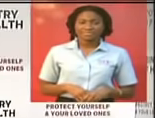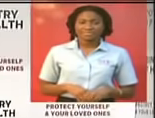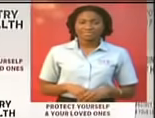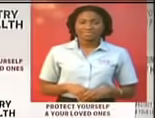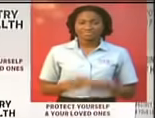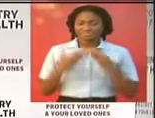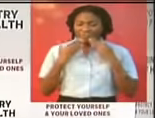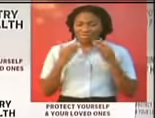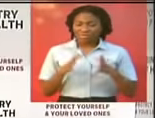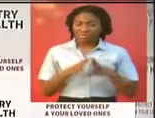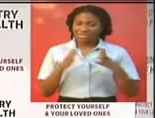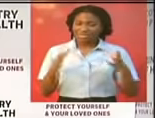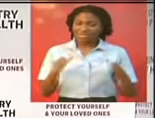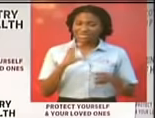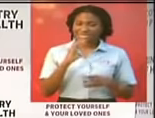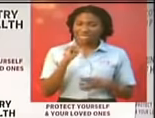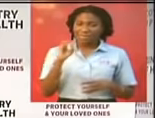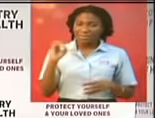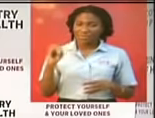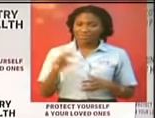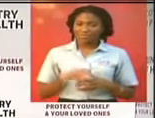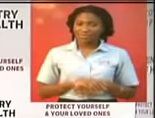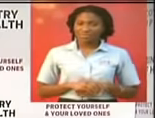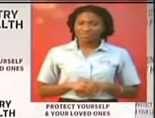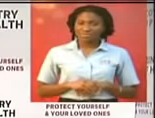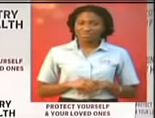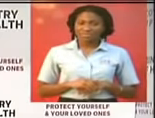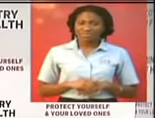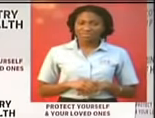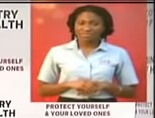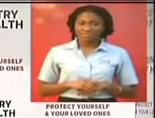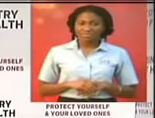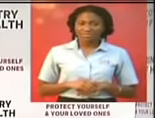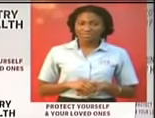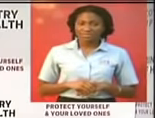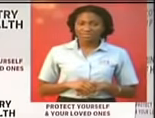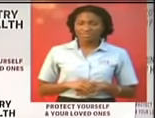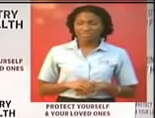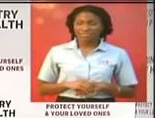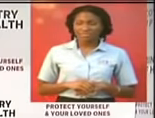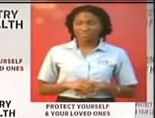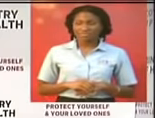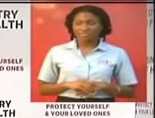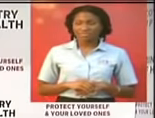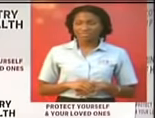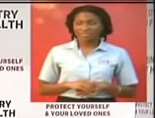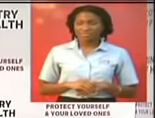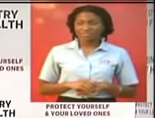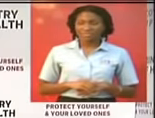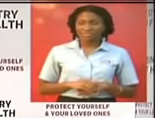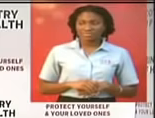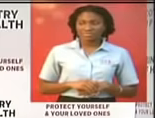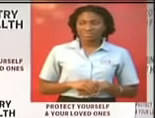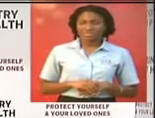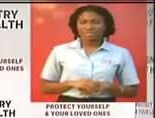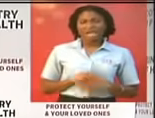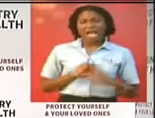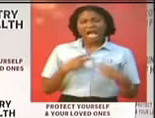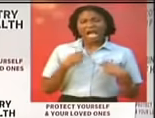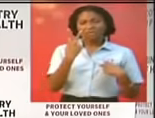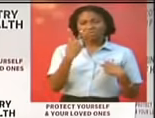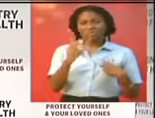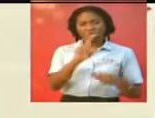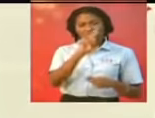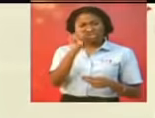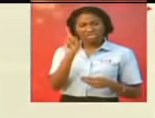Thank you very much, CMO. And I too have one or two questions, if you would oblige. What does it mean to be fully vaccinated,